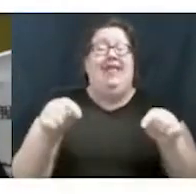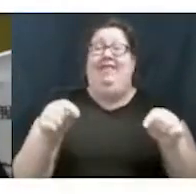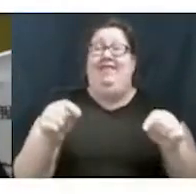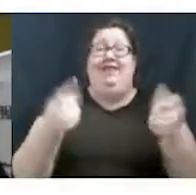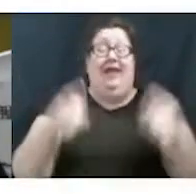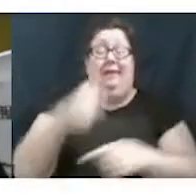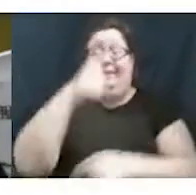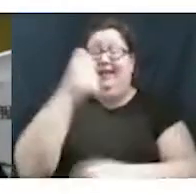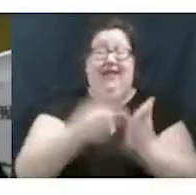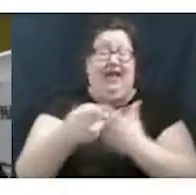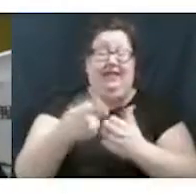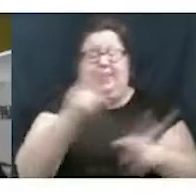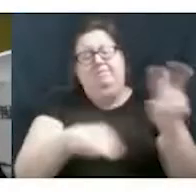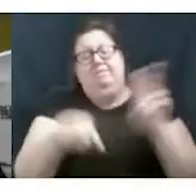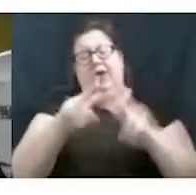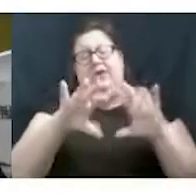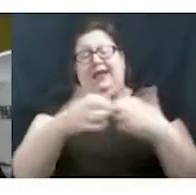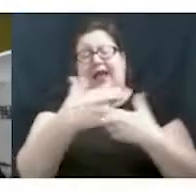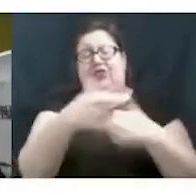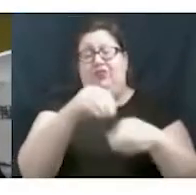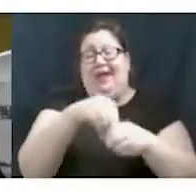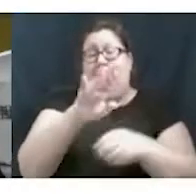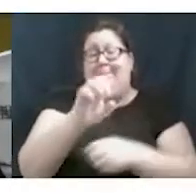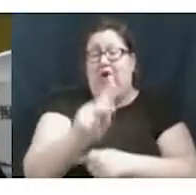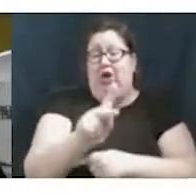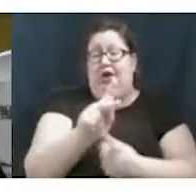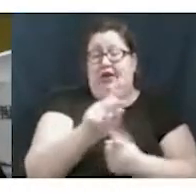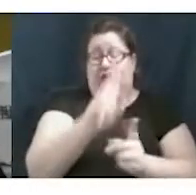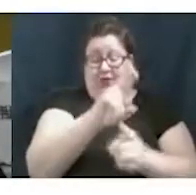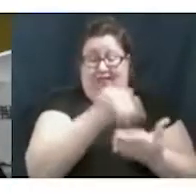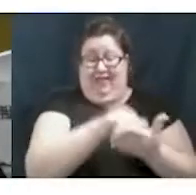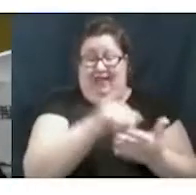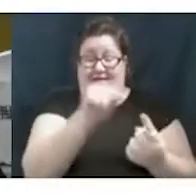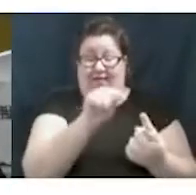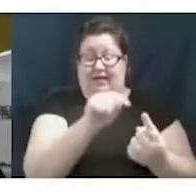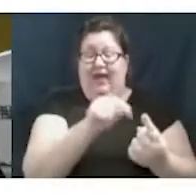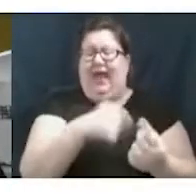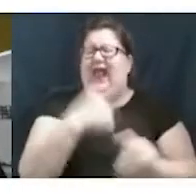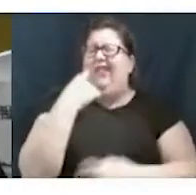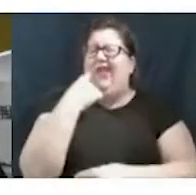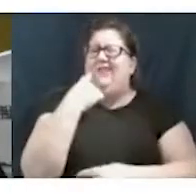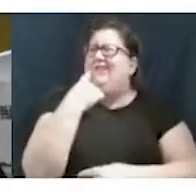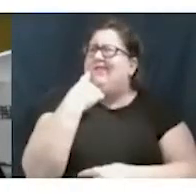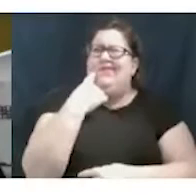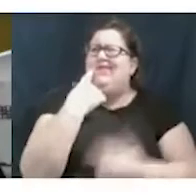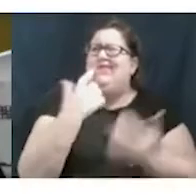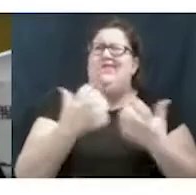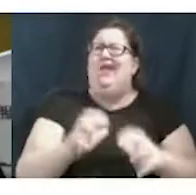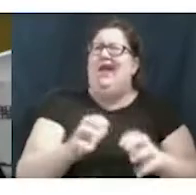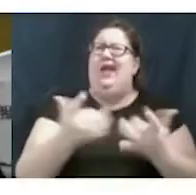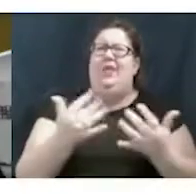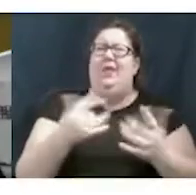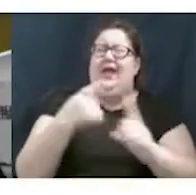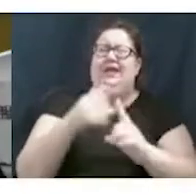of me looking at Classroom in a Book and using Classroom in a Book. And I thought to myself, I don't want to wait to chapter 7 to talk